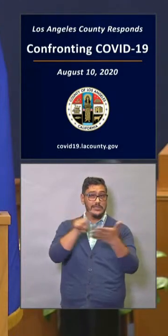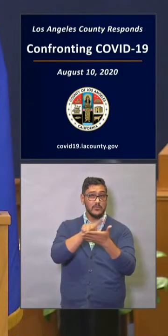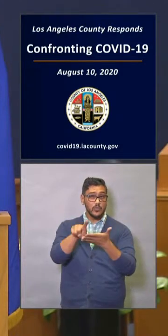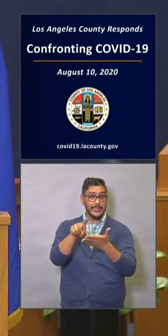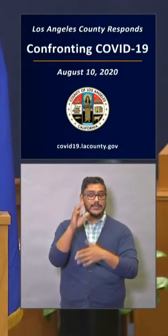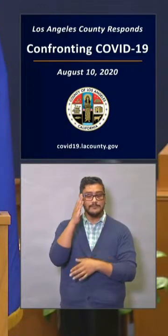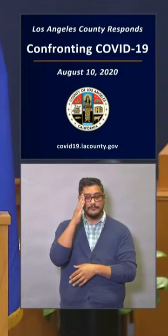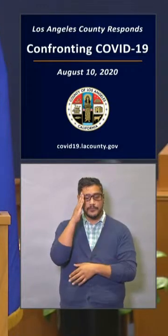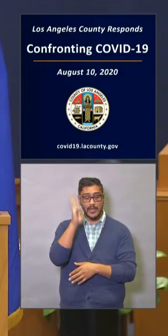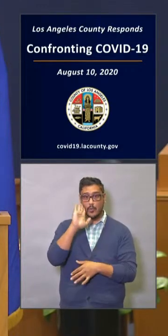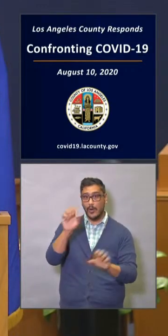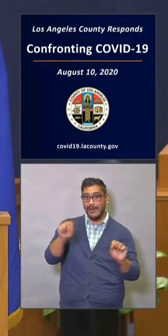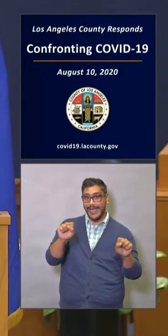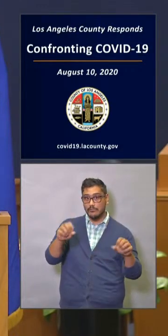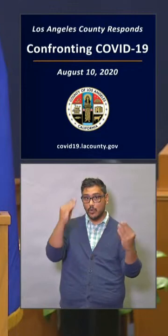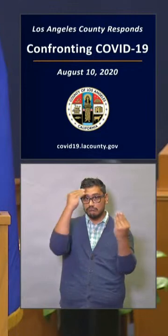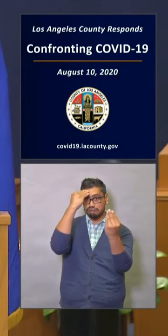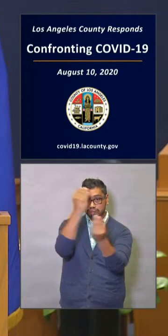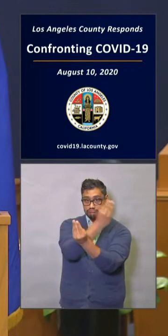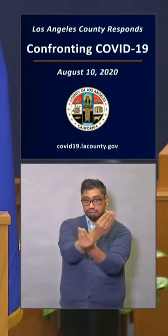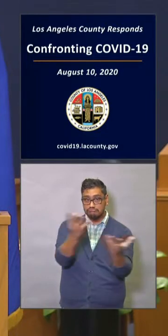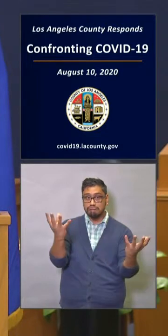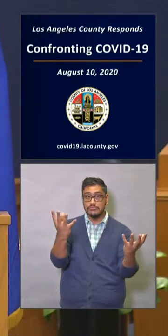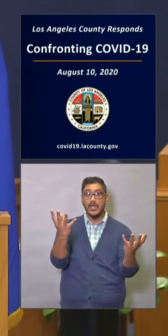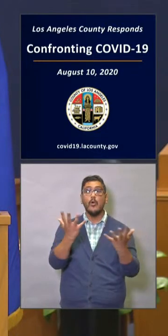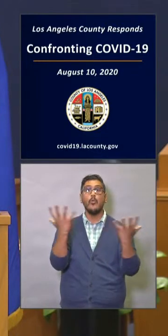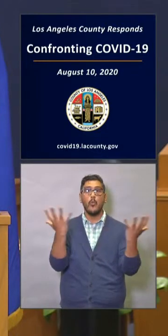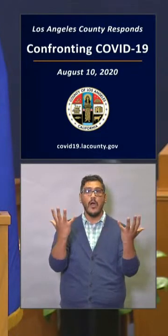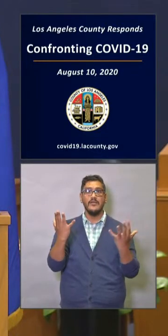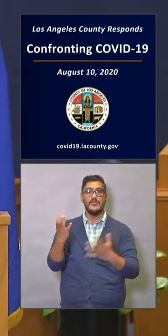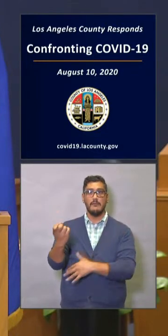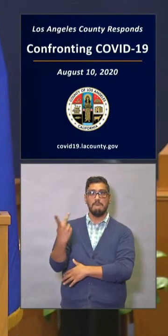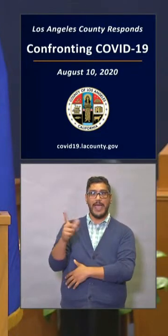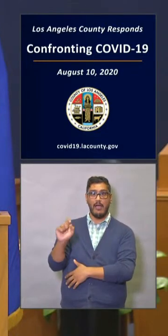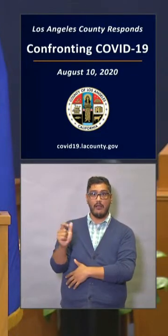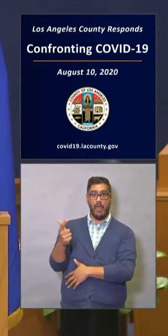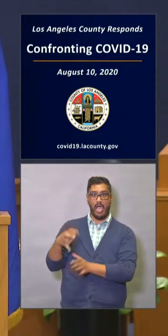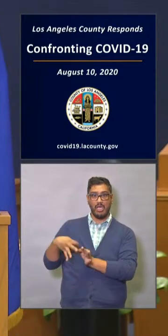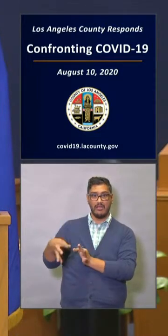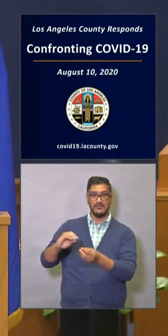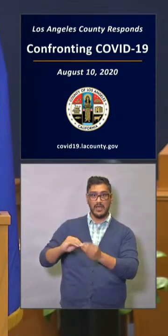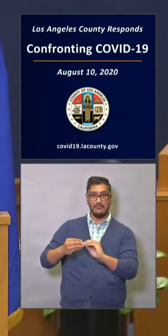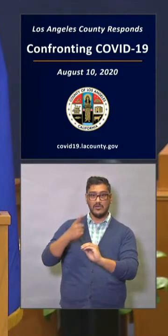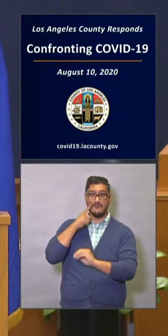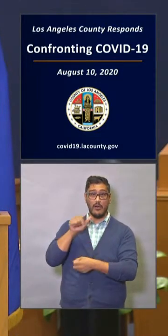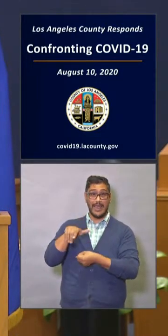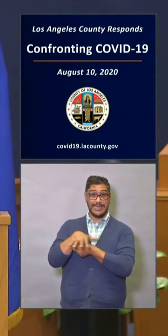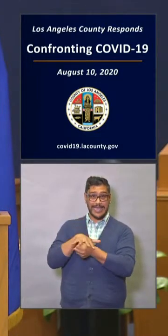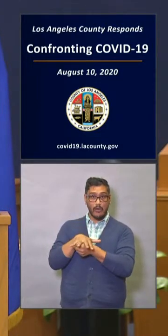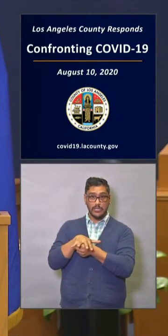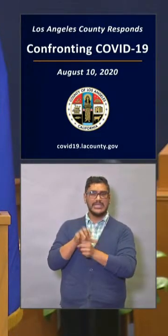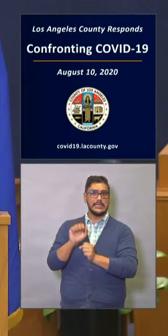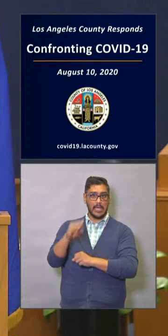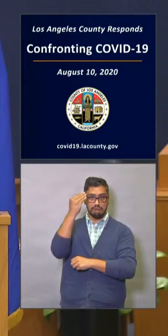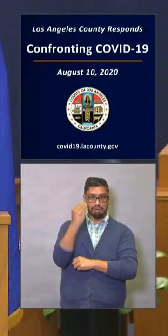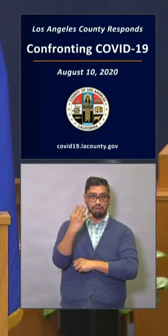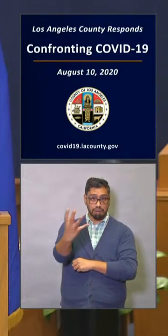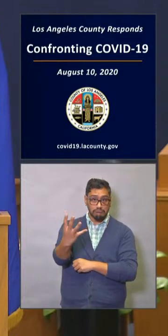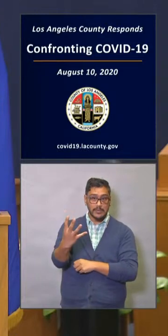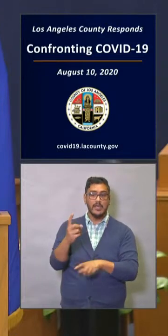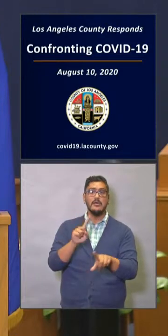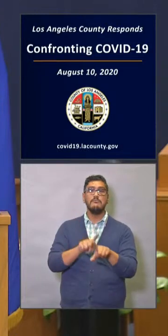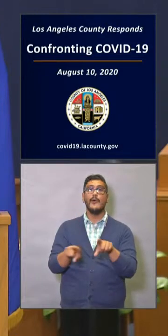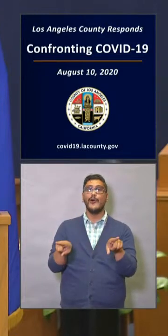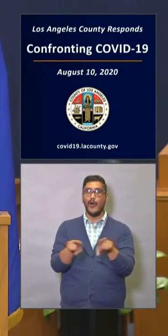able to not only report out what our backlog looked like for LA County accurately, but also go